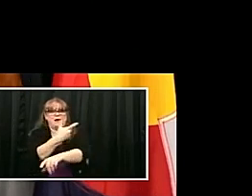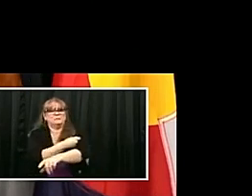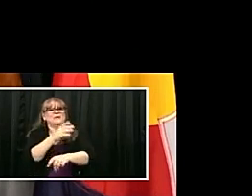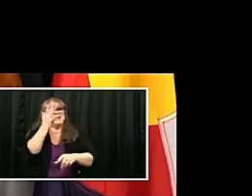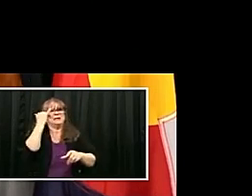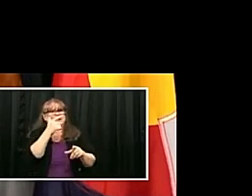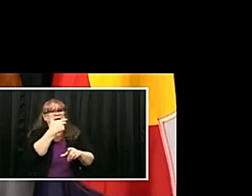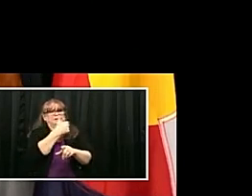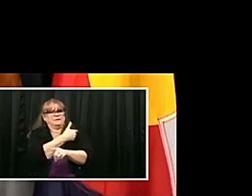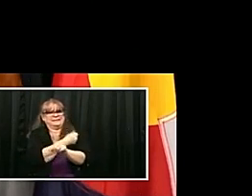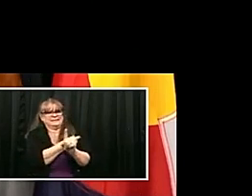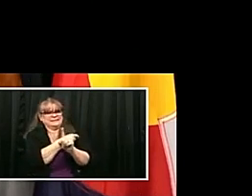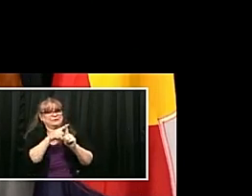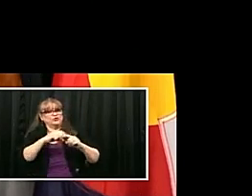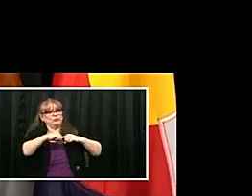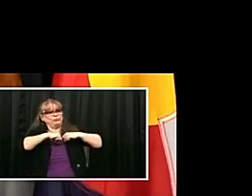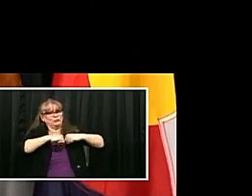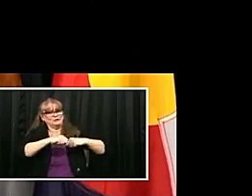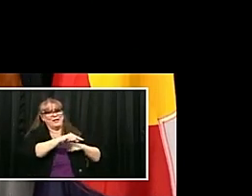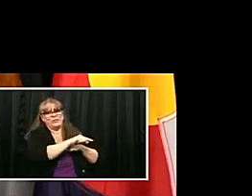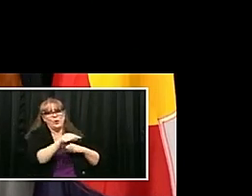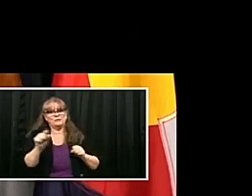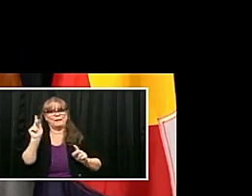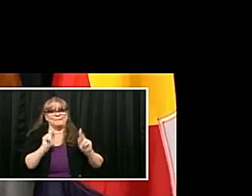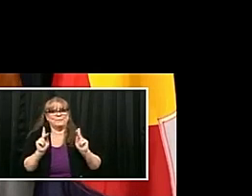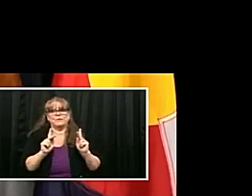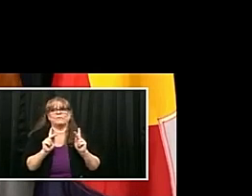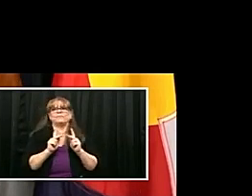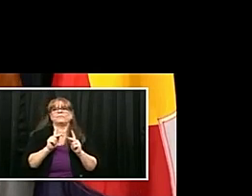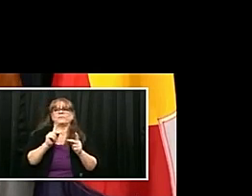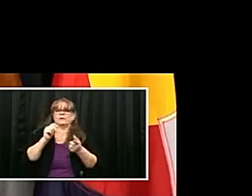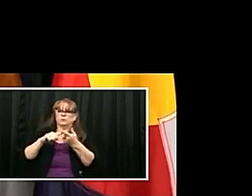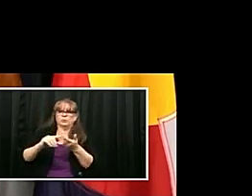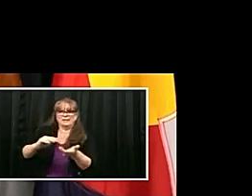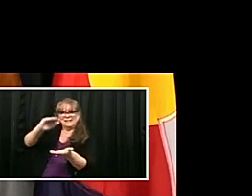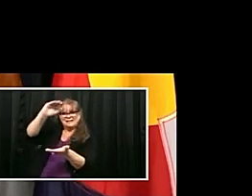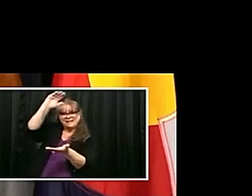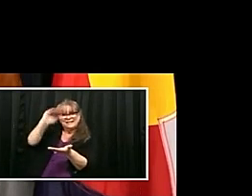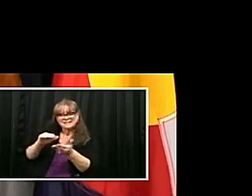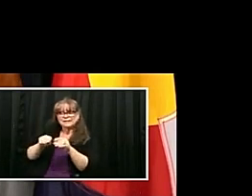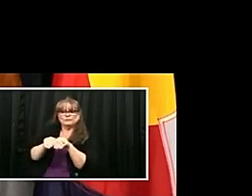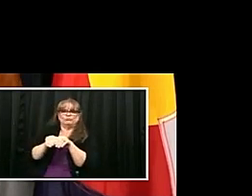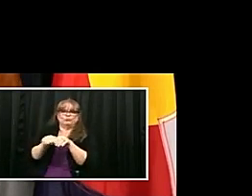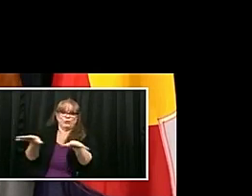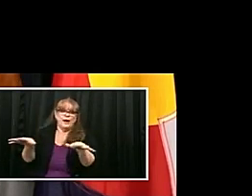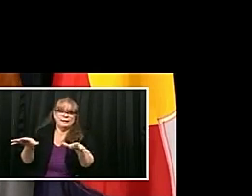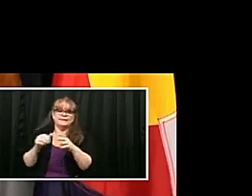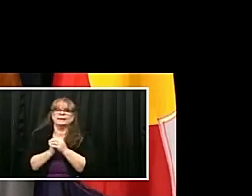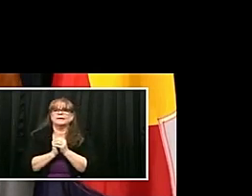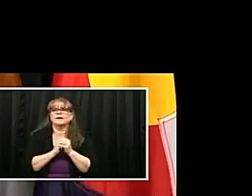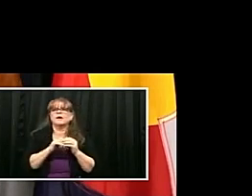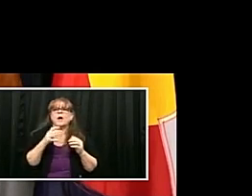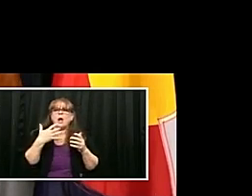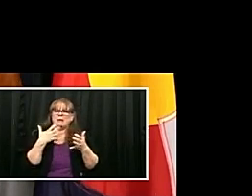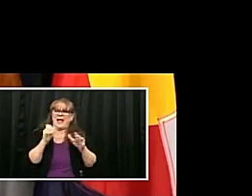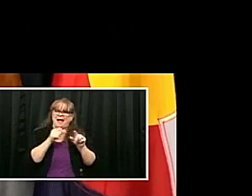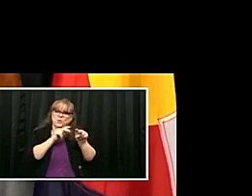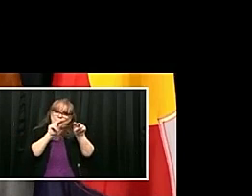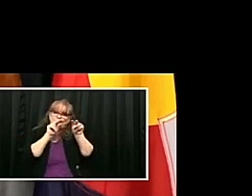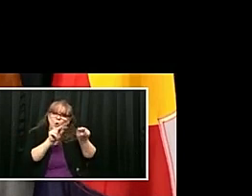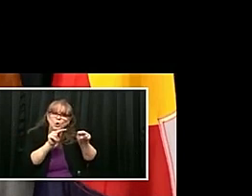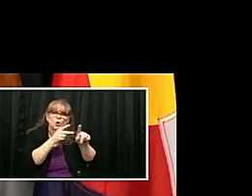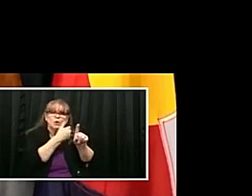pandemic doesn't end until we have broader vaccination, but the crisis phase ends. We're no longer talking about exceeding hospital capacity, deaths,